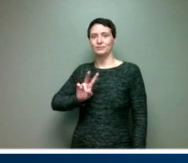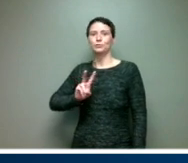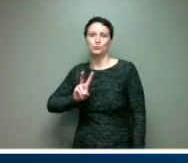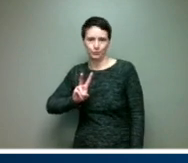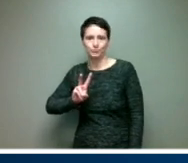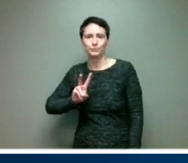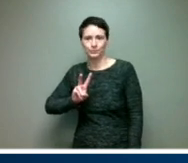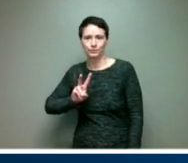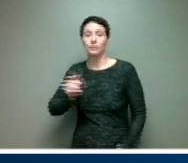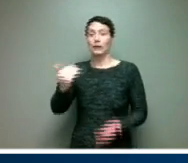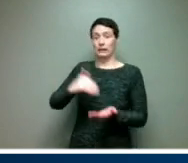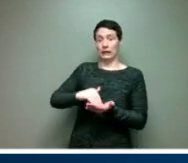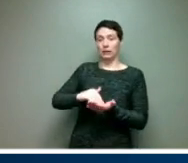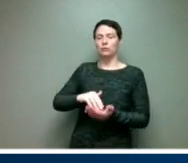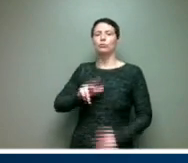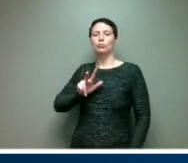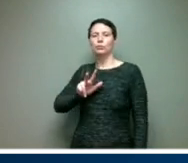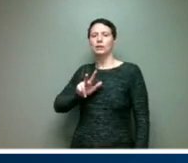That's